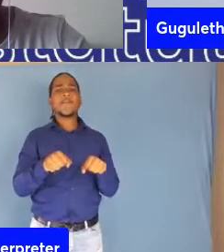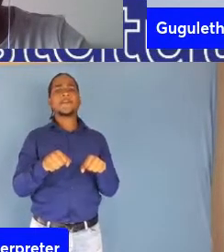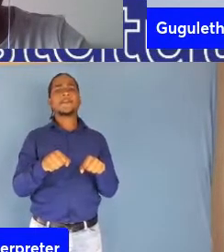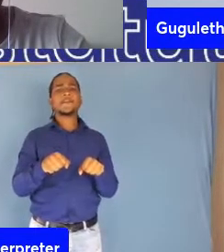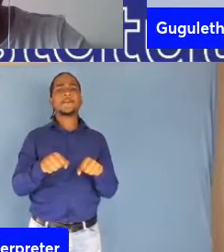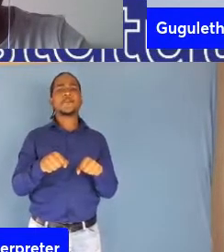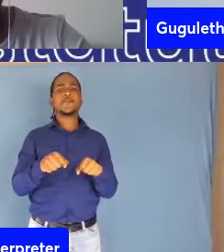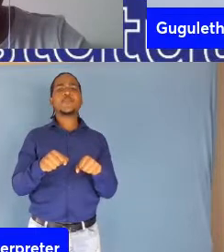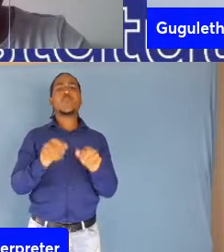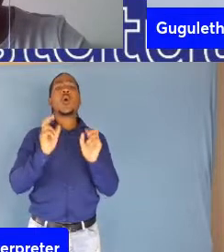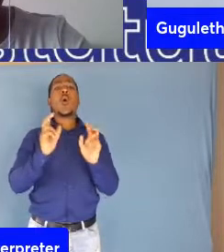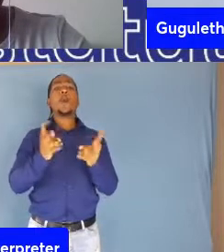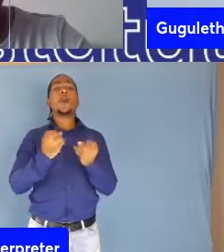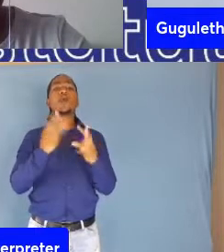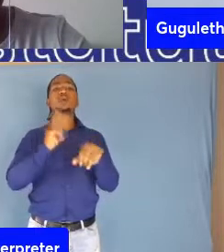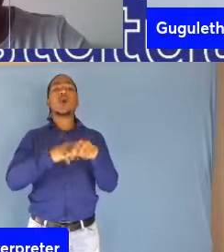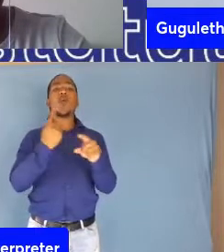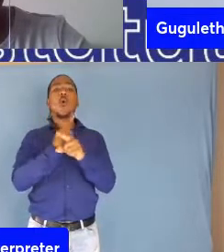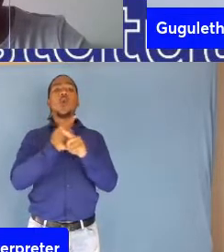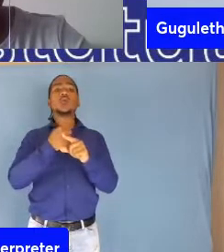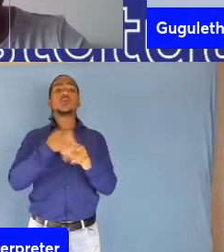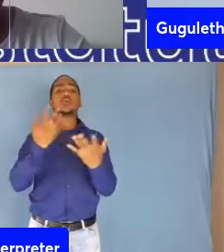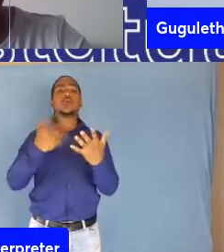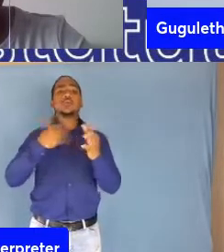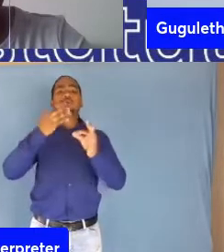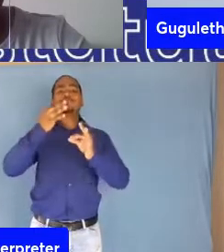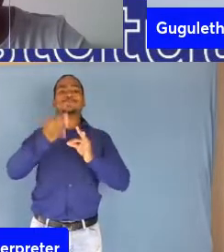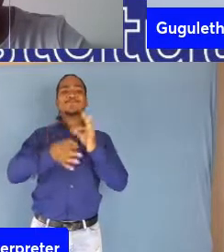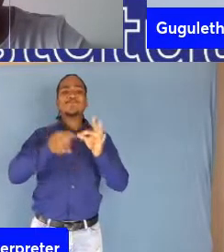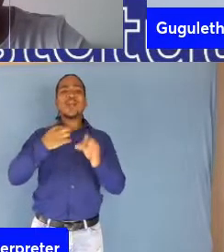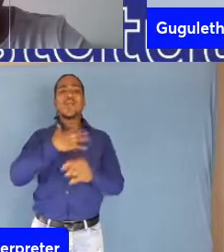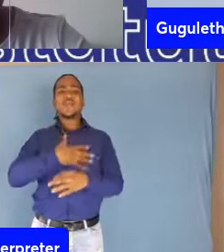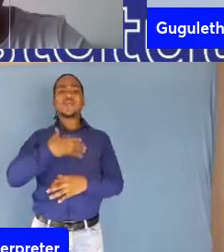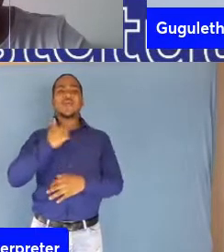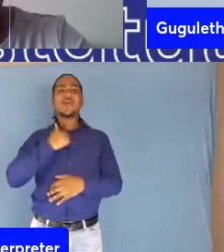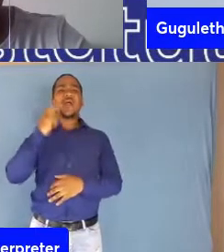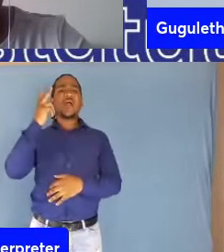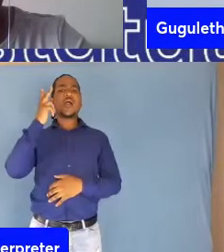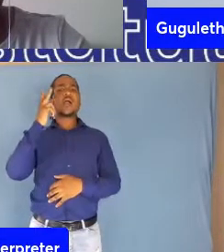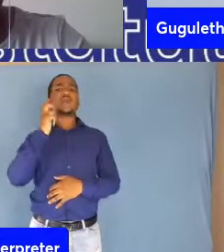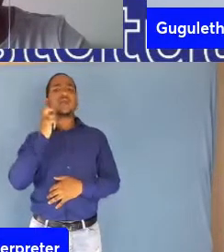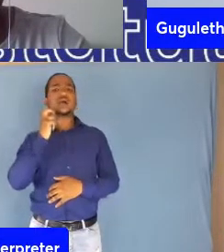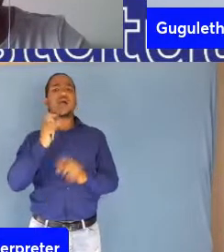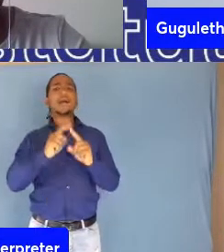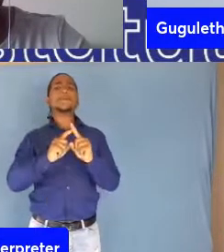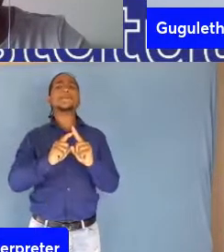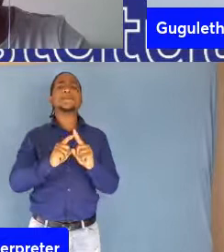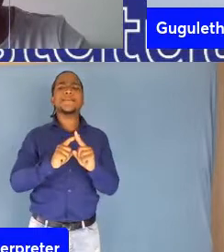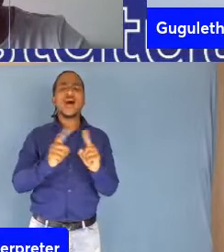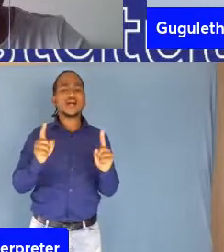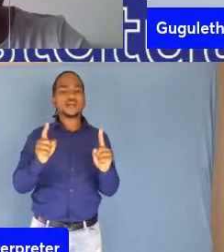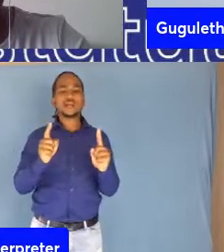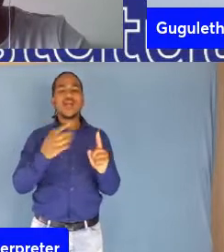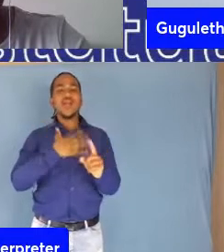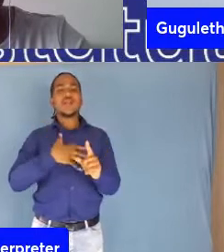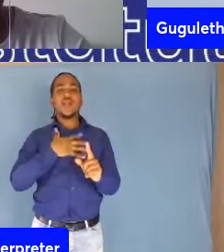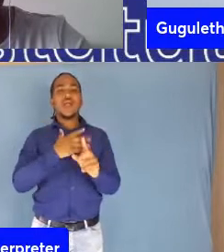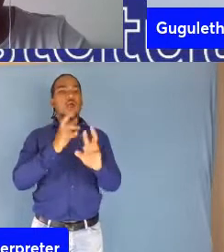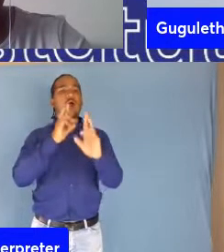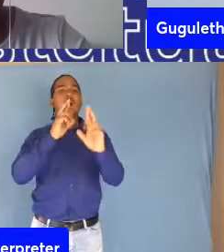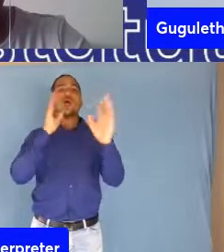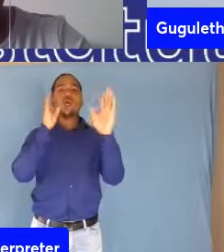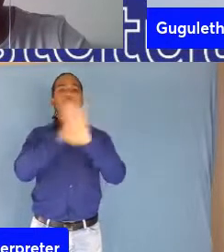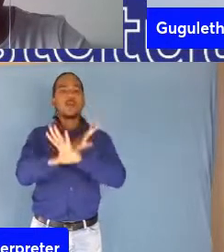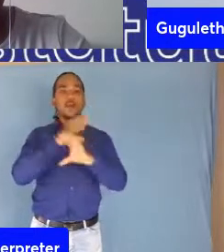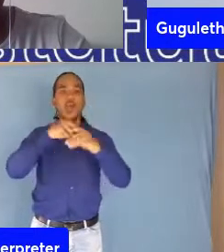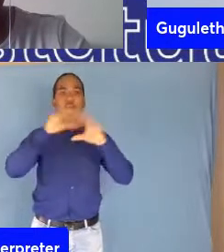every time I speak about this, I hear my voice, and it's very hopeless. It's very dark, and